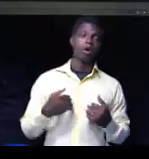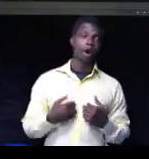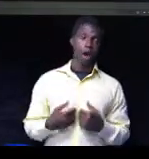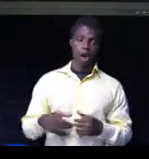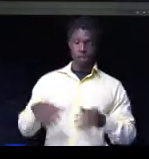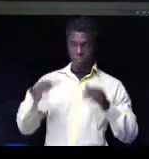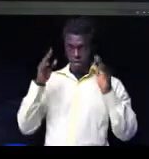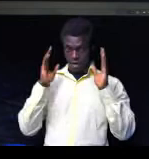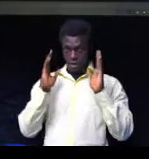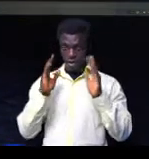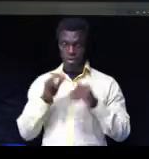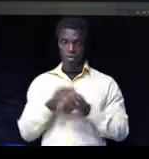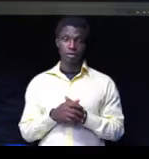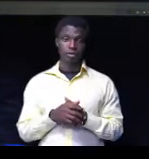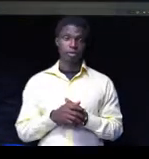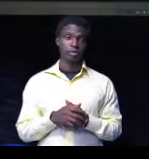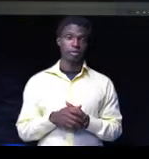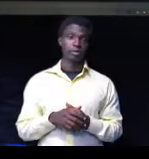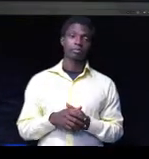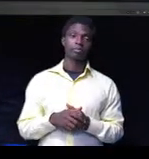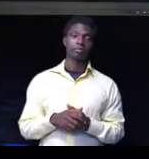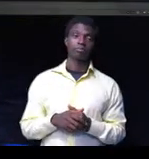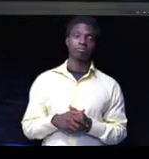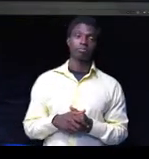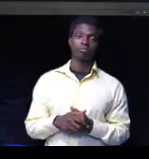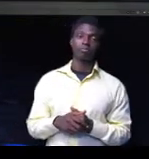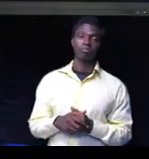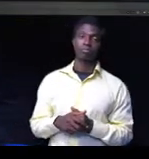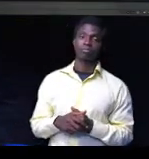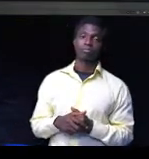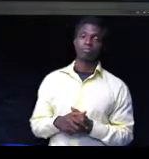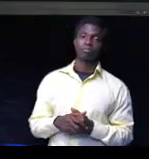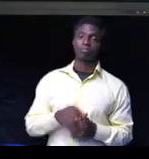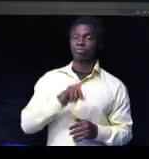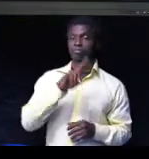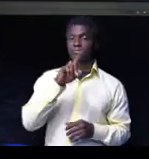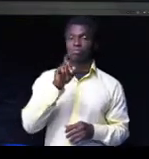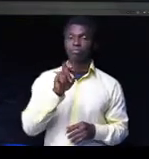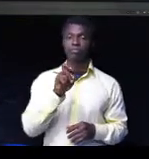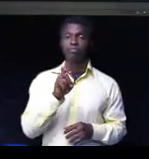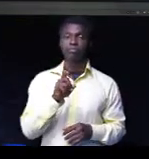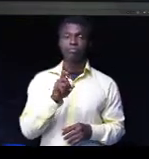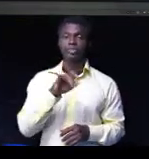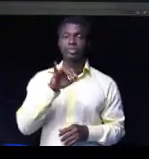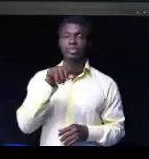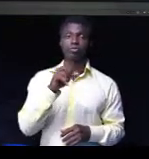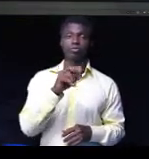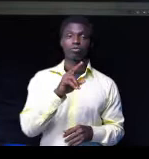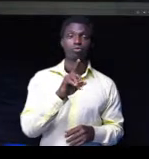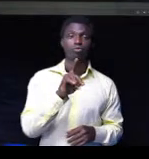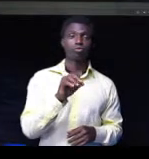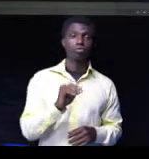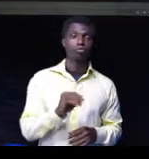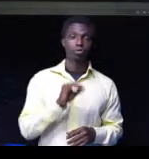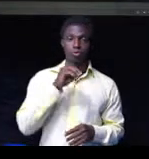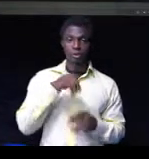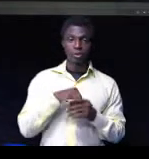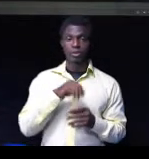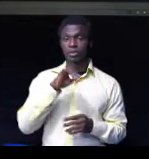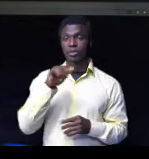see how you have devoted or how you have given me your 100% attention in today's class.